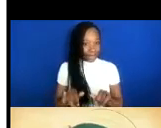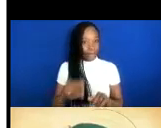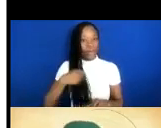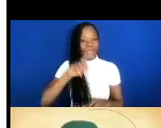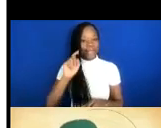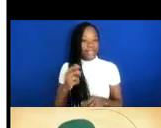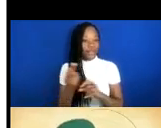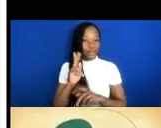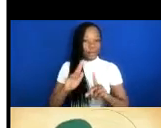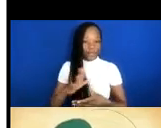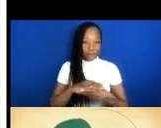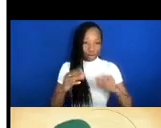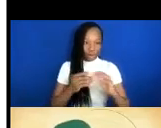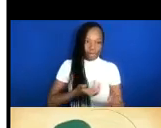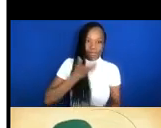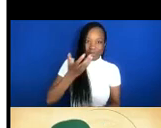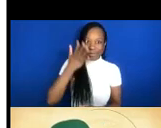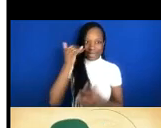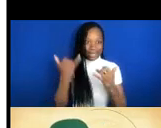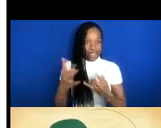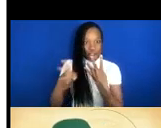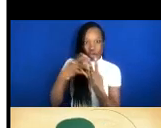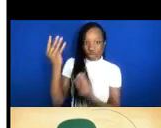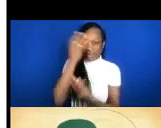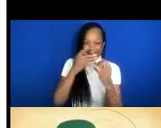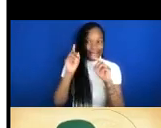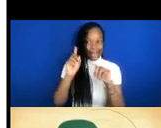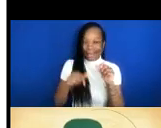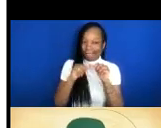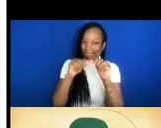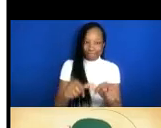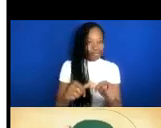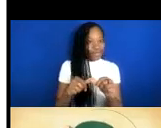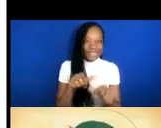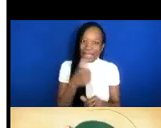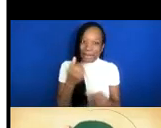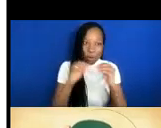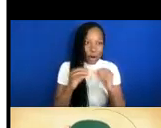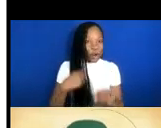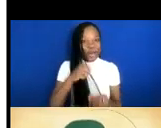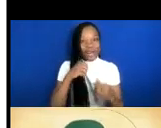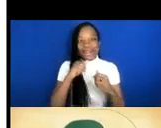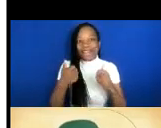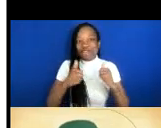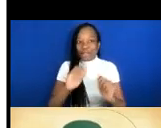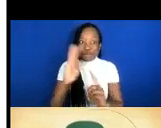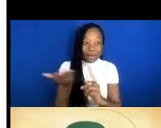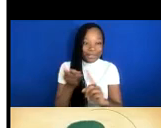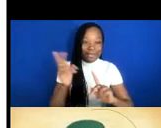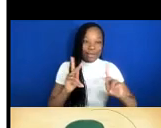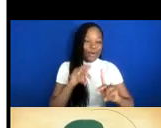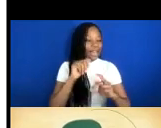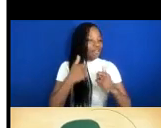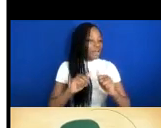carceral logic, it can't hold water anymore. We're not talking about convincing people. We're not talking about winning hearts